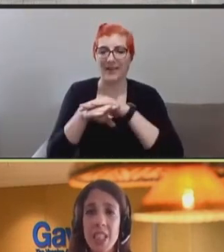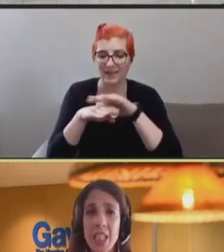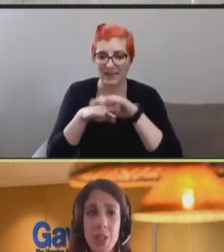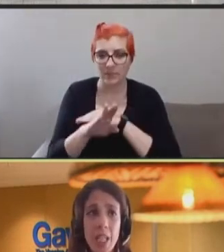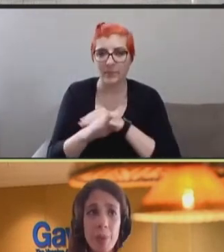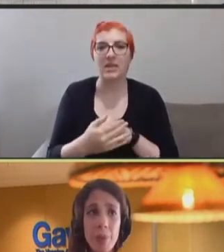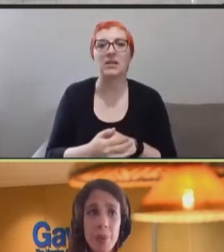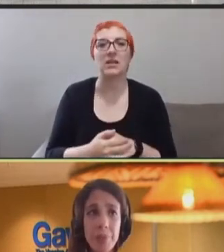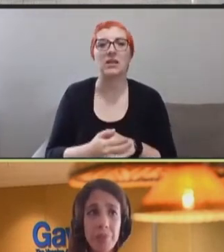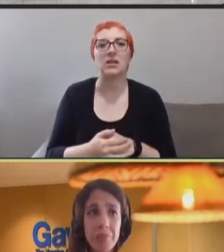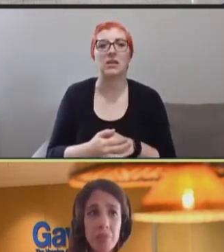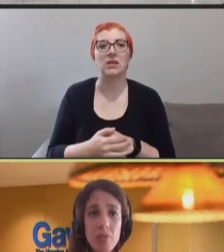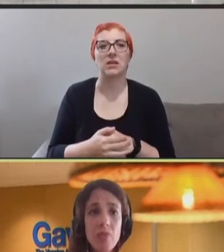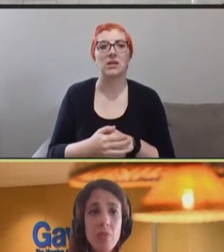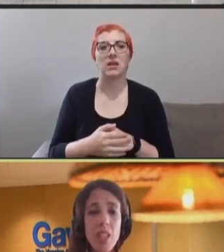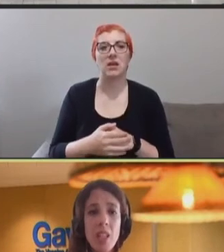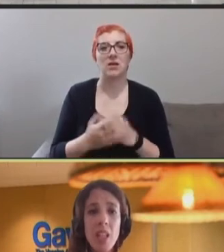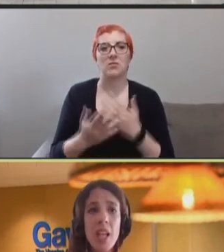container indicators labels.